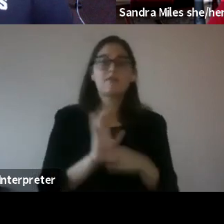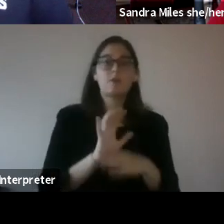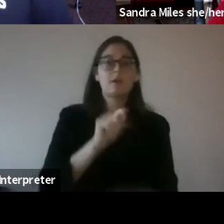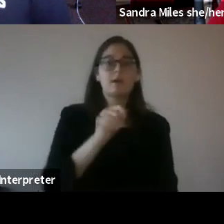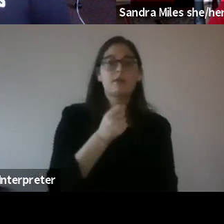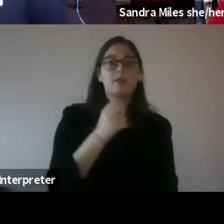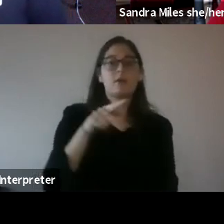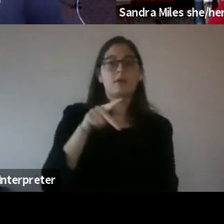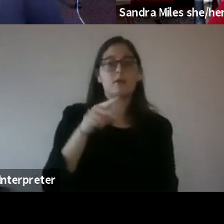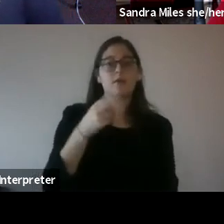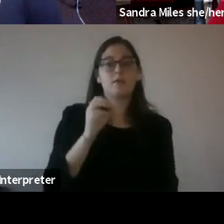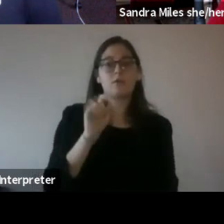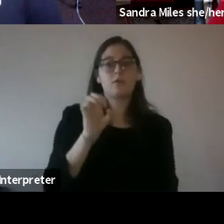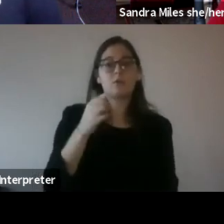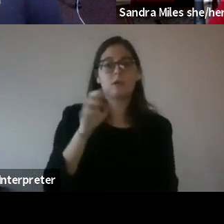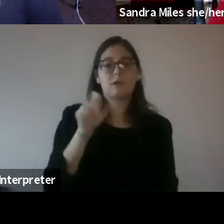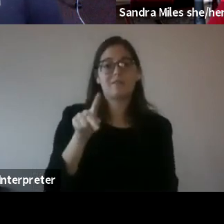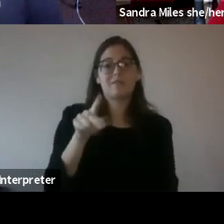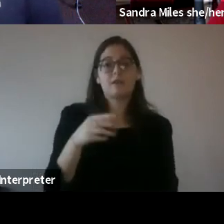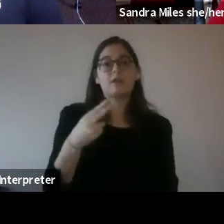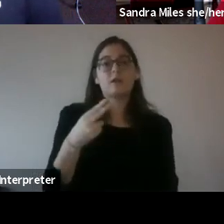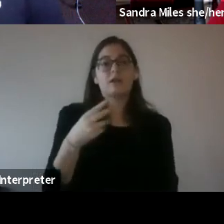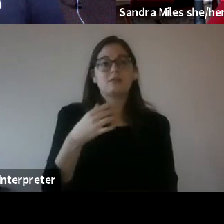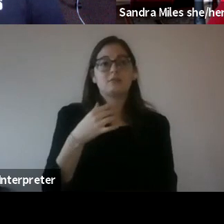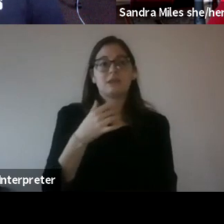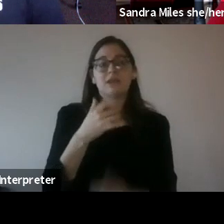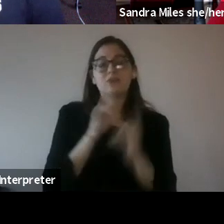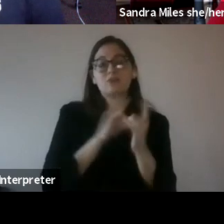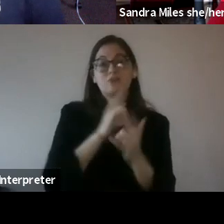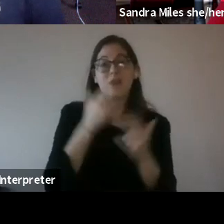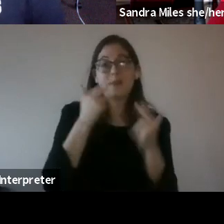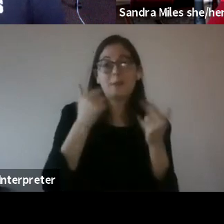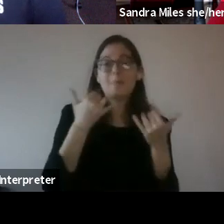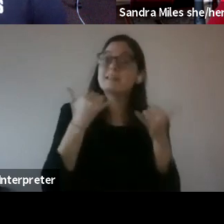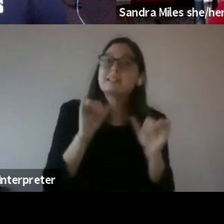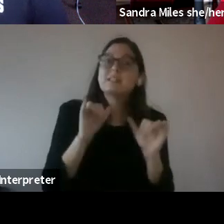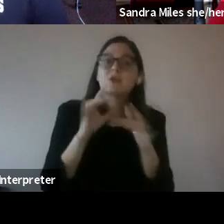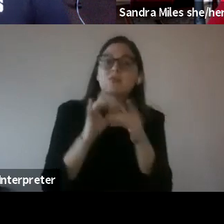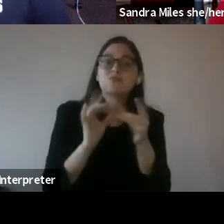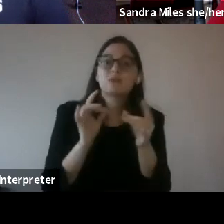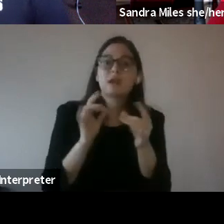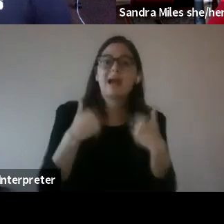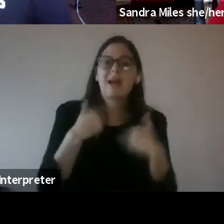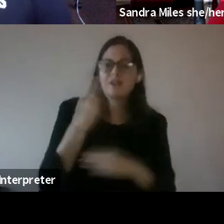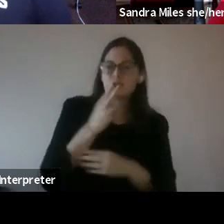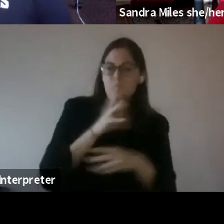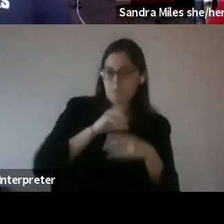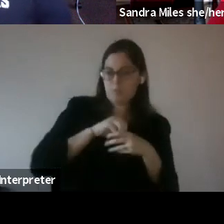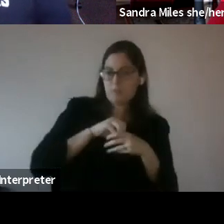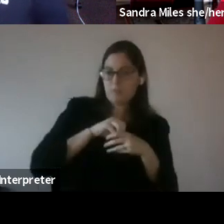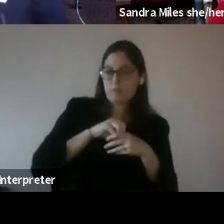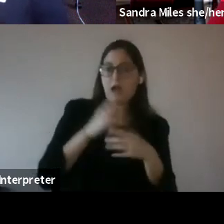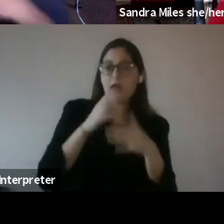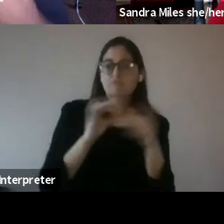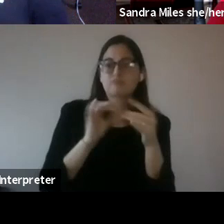a rom-com, but it still tells the story of Black people and it has a historical factor in it. And I think that as long